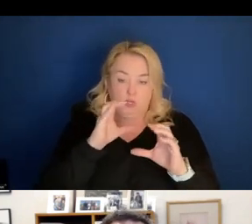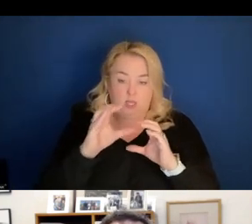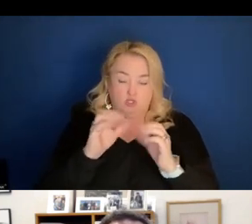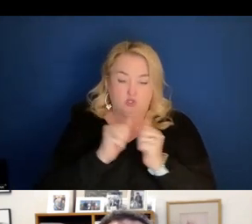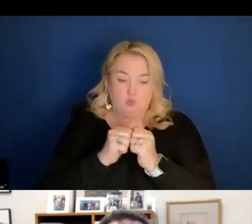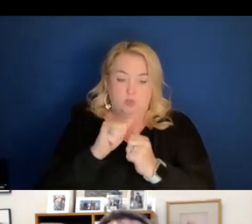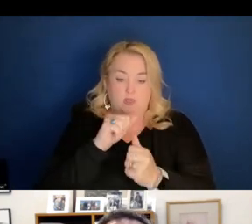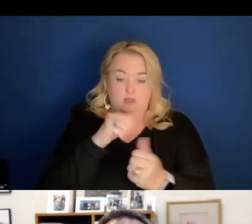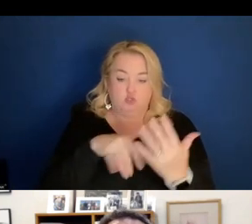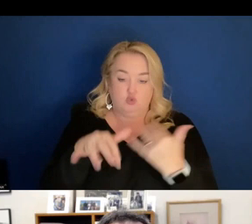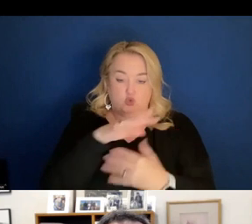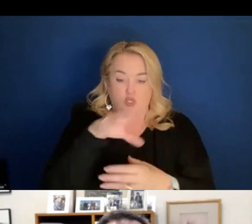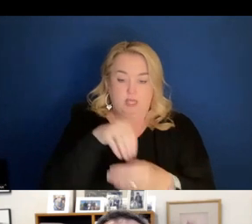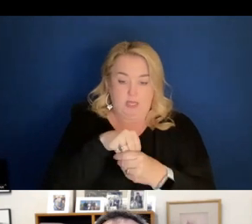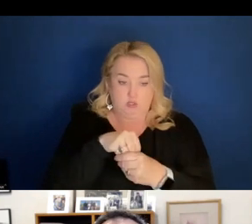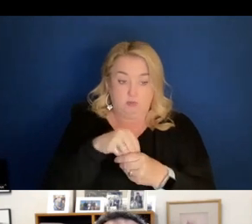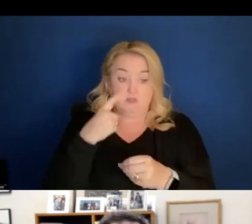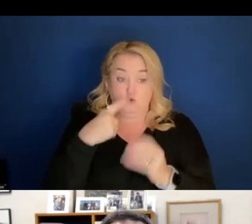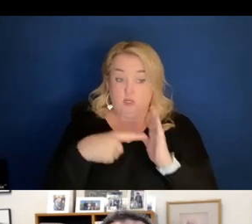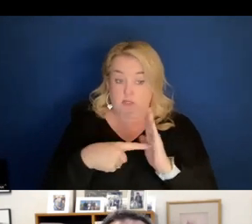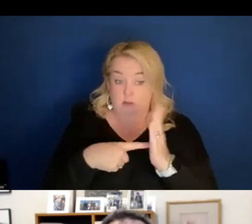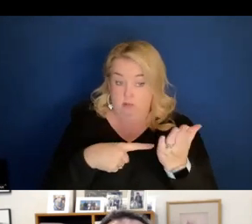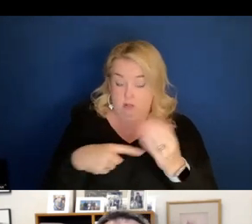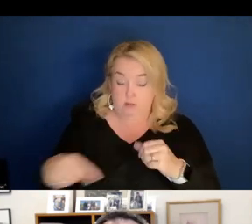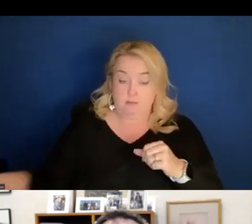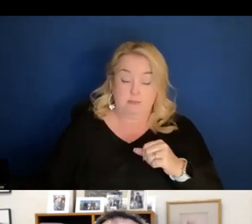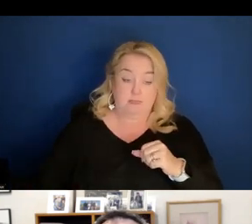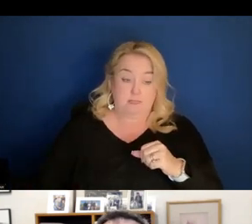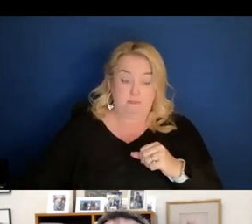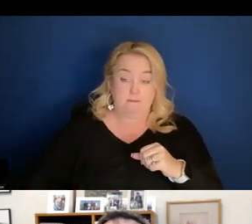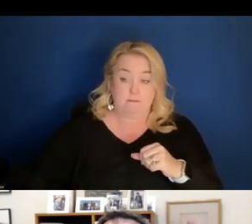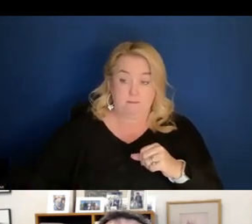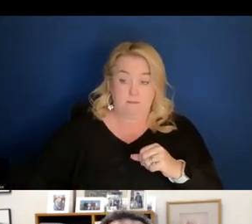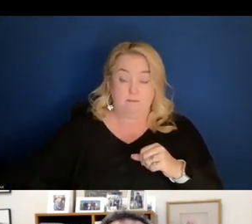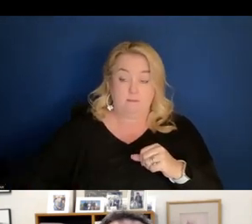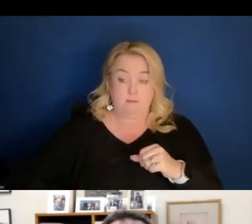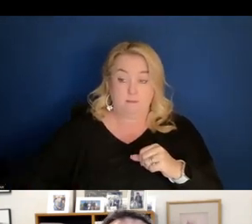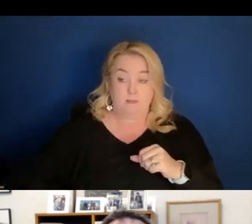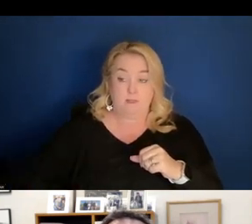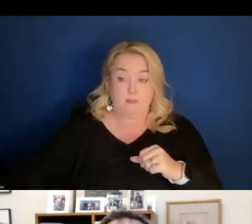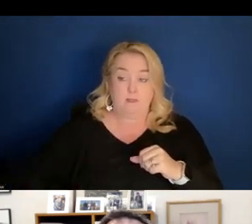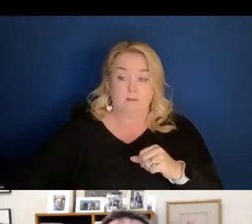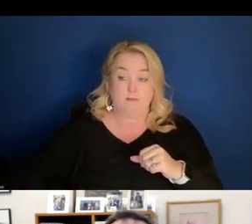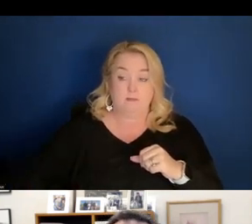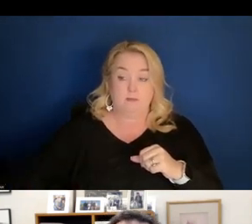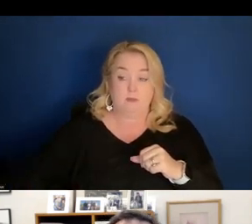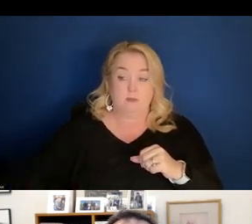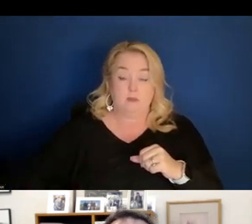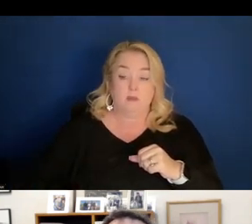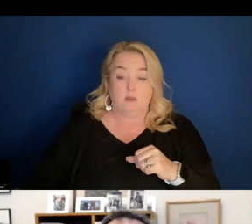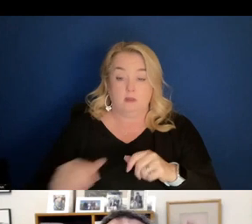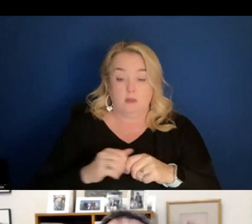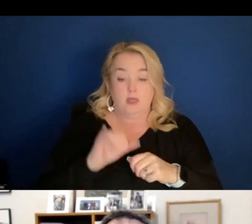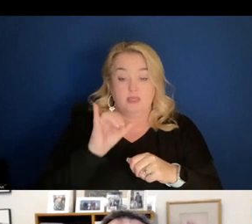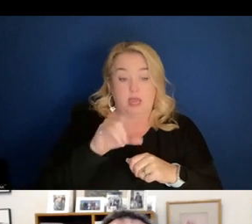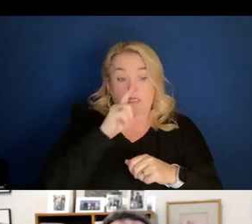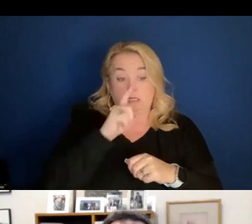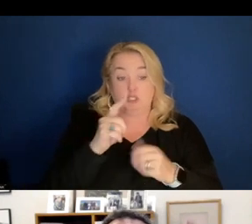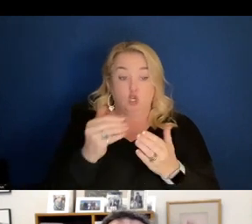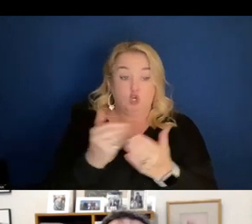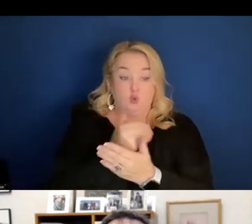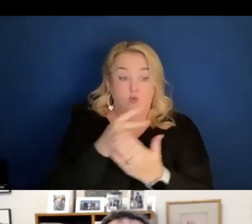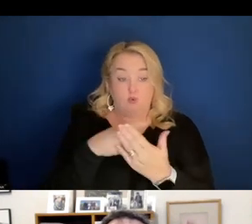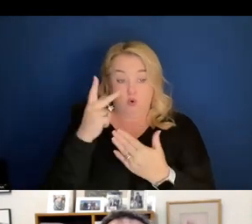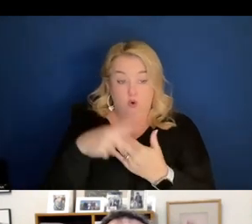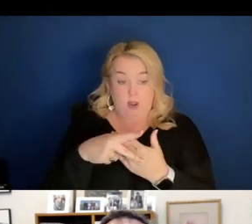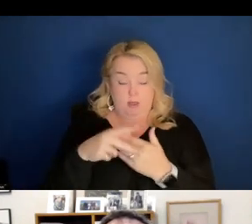social engagement programs. So for example, the Caregiver Support Group is a new online program moderated by a local